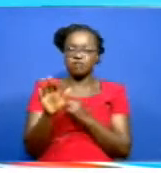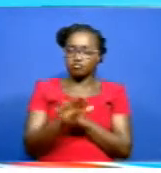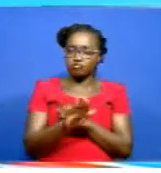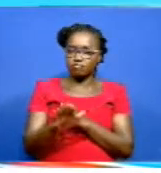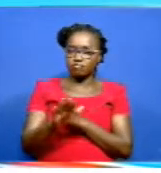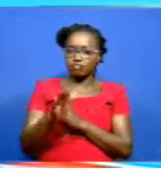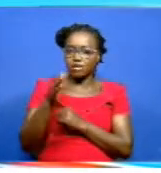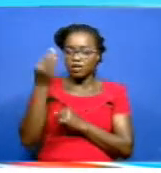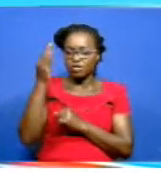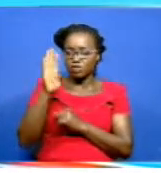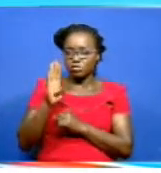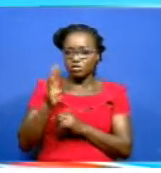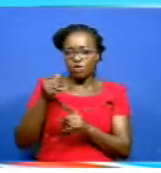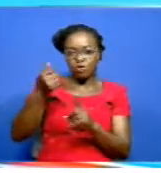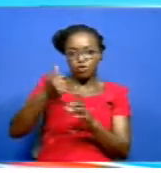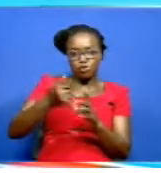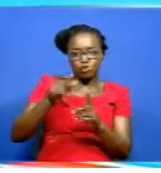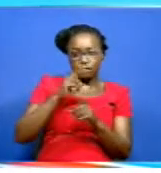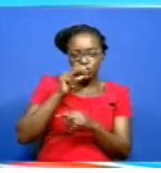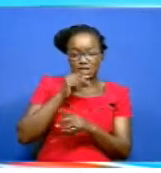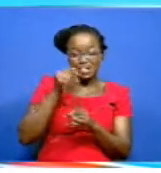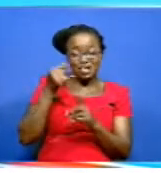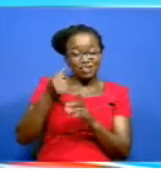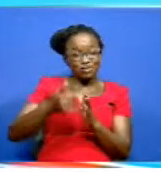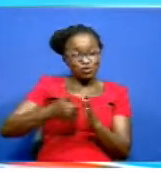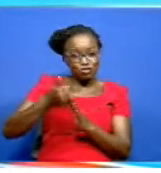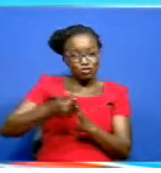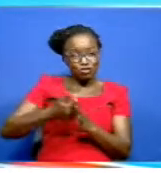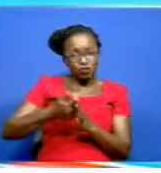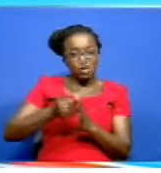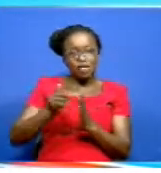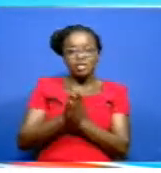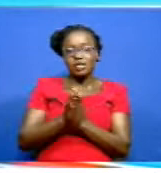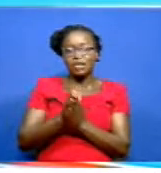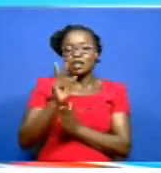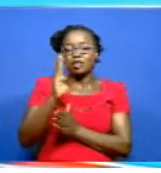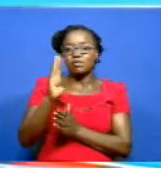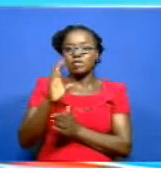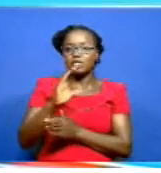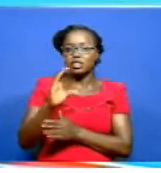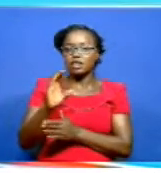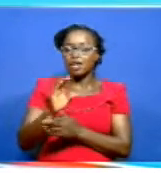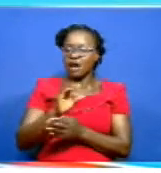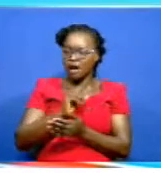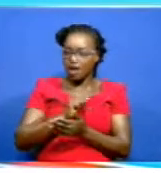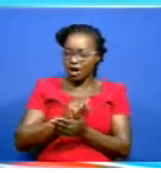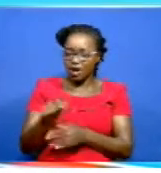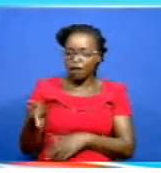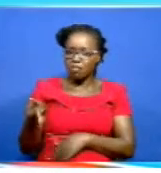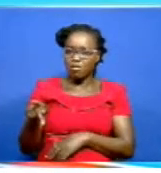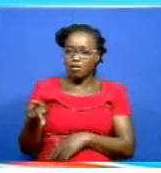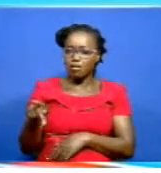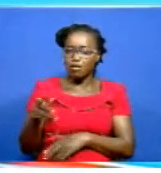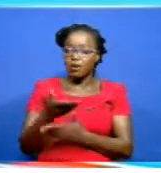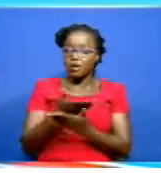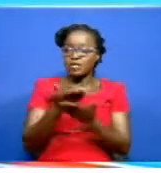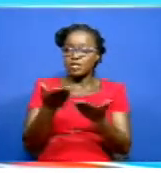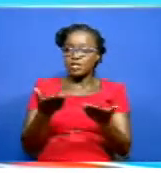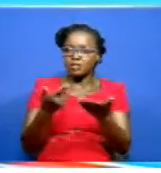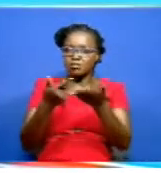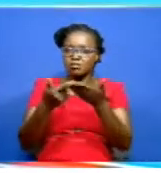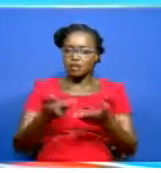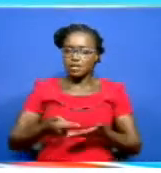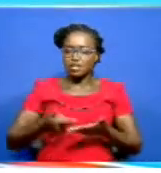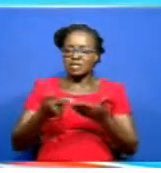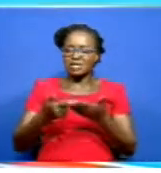Facebook, Twitter, YouTube, and our KBC app. Kindly, let's look at this issue